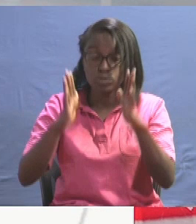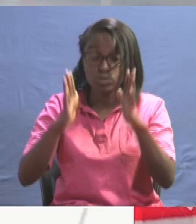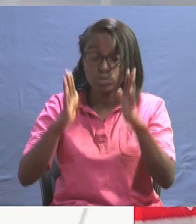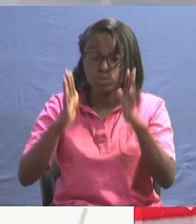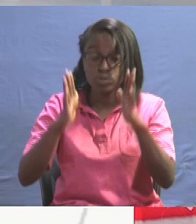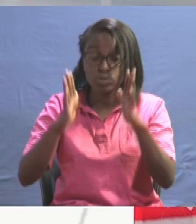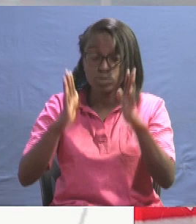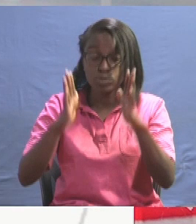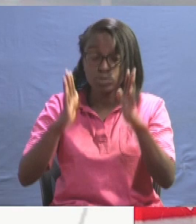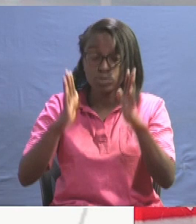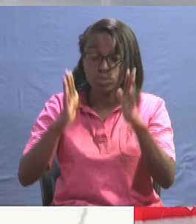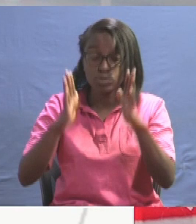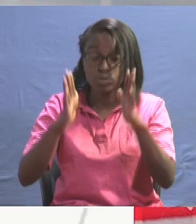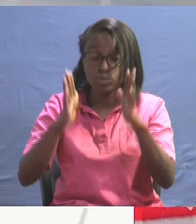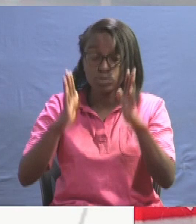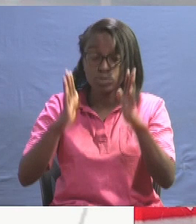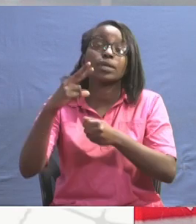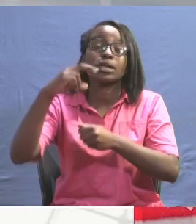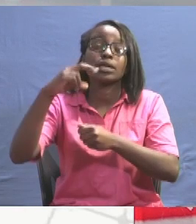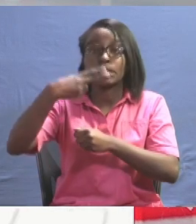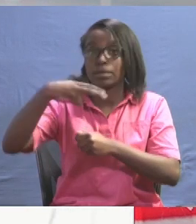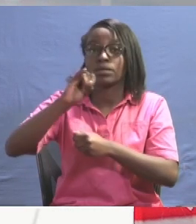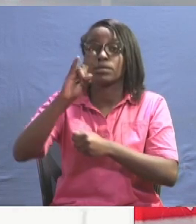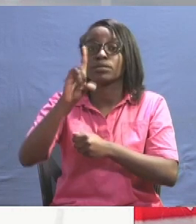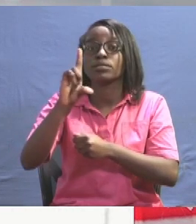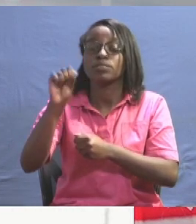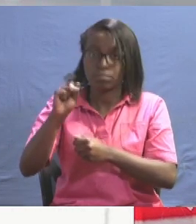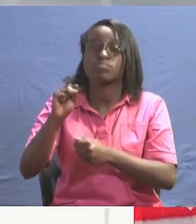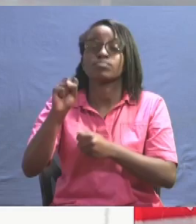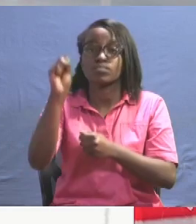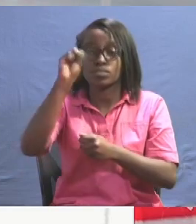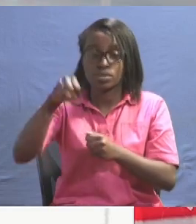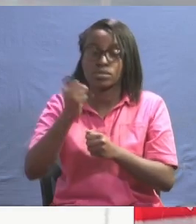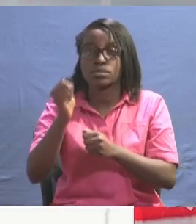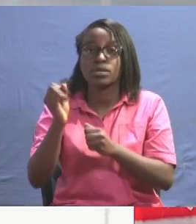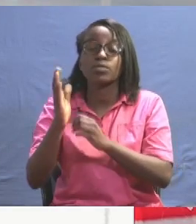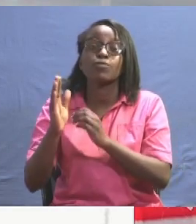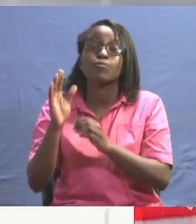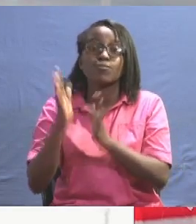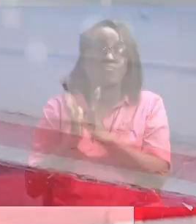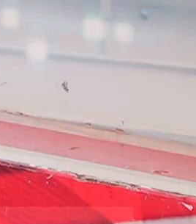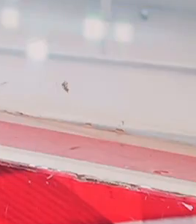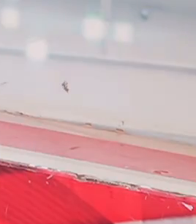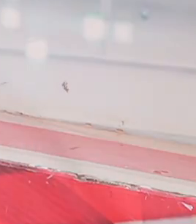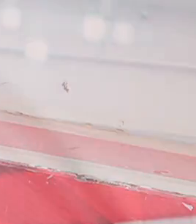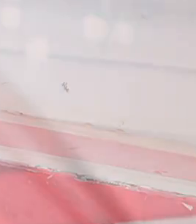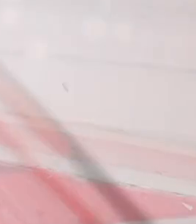and the Russia Hillside Academy fire. Now that story and more coming up, at first we'll begin with the highlights.